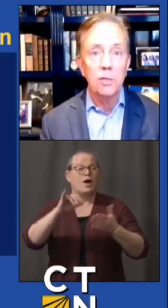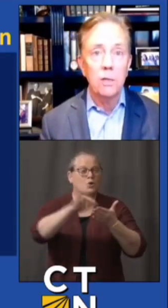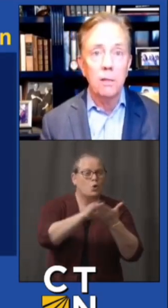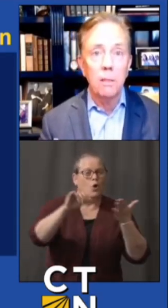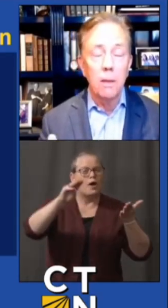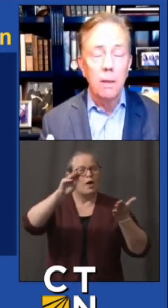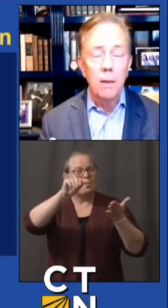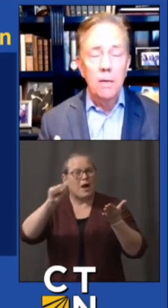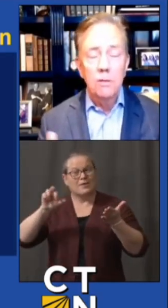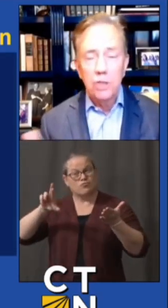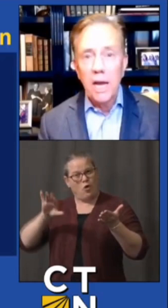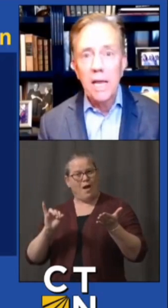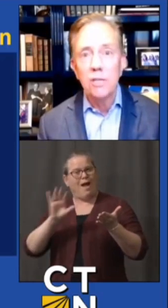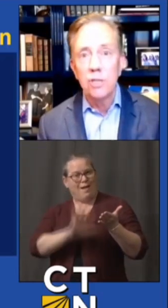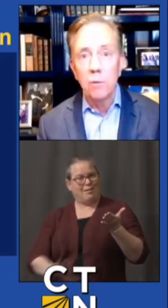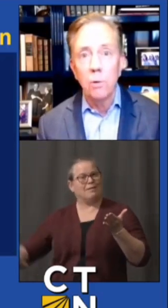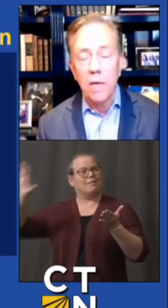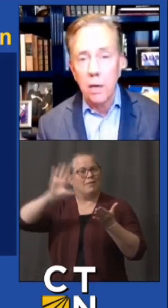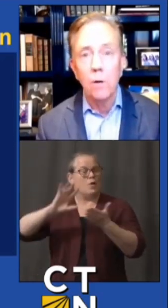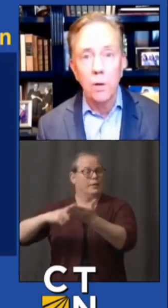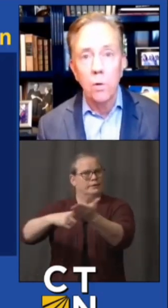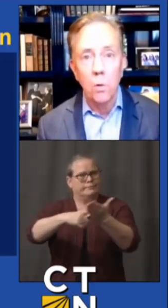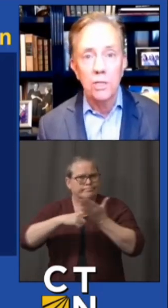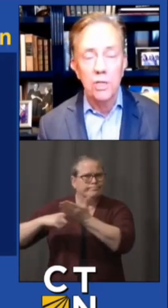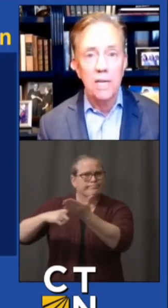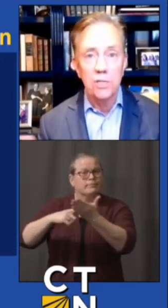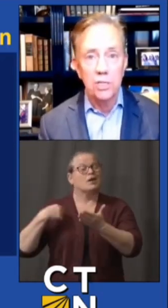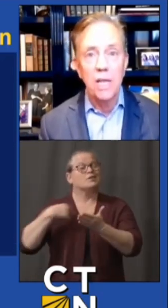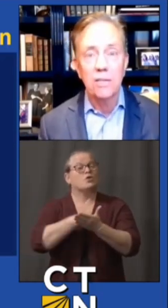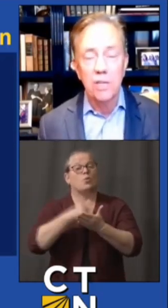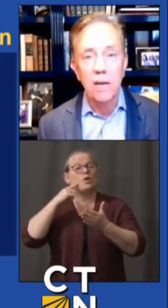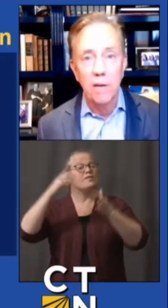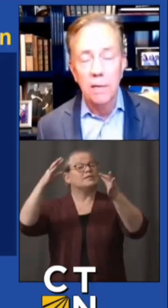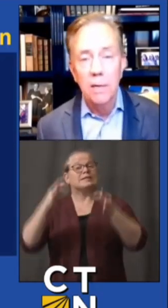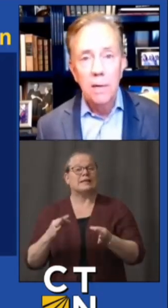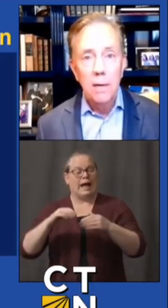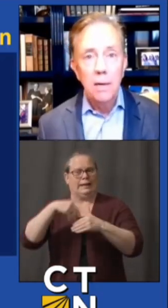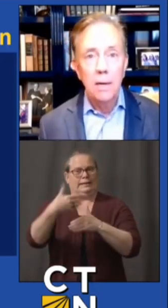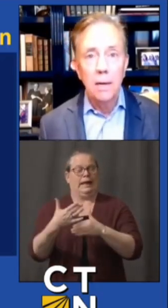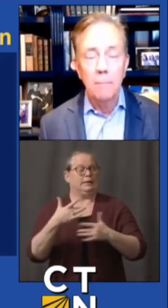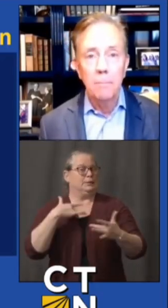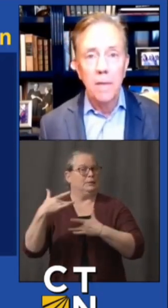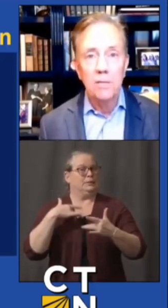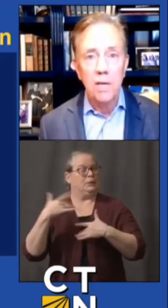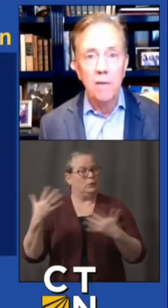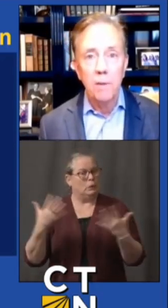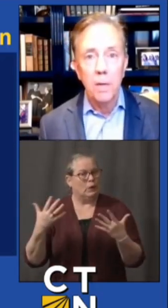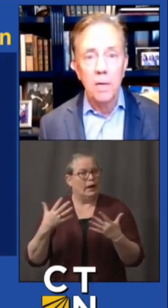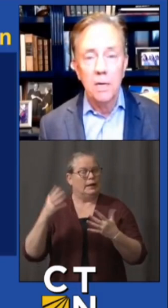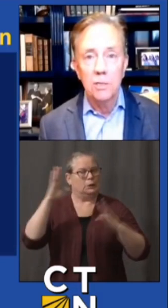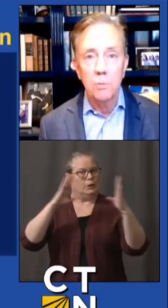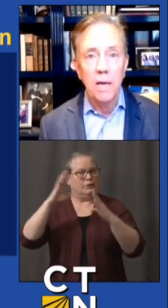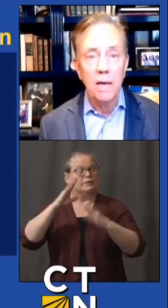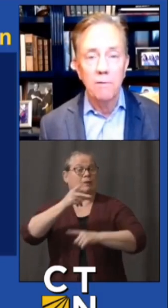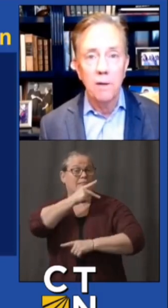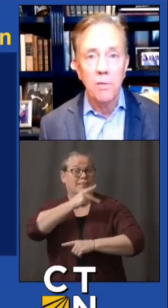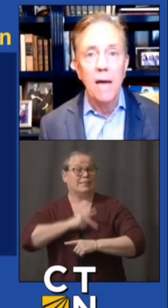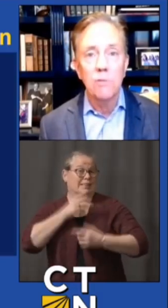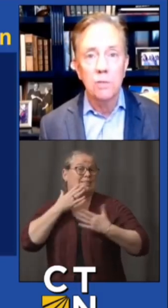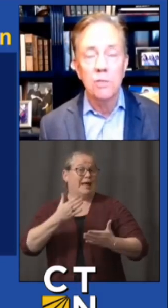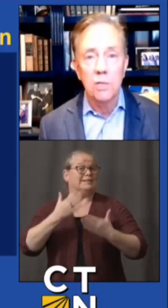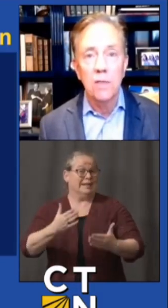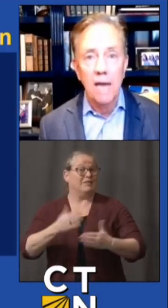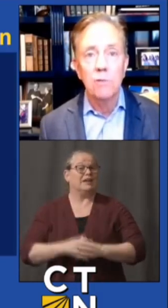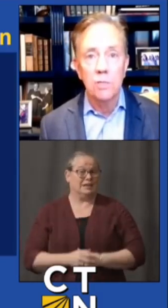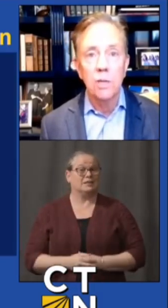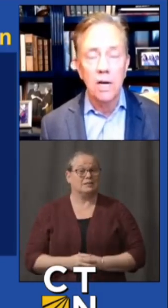next change that will kick over the hornet's nest is Thanksgiving. Thanksgiving because we have